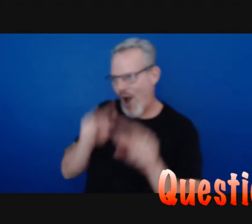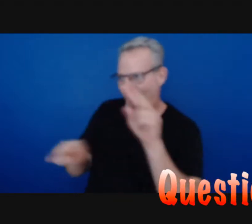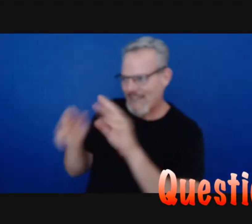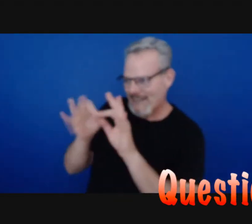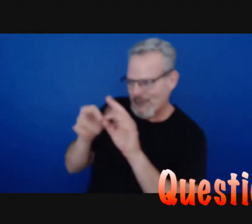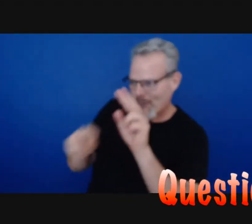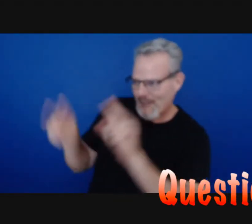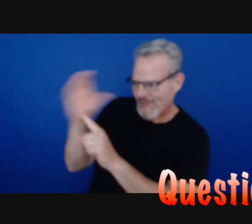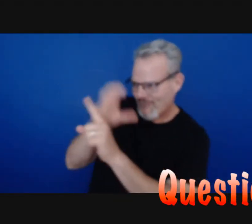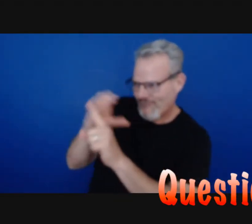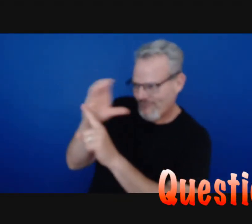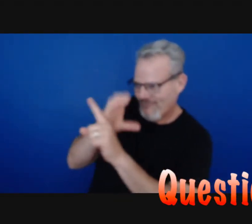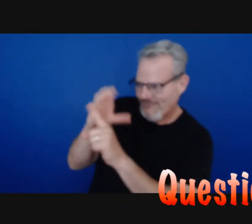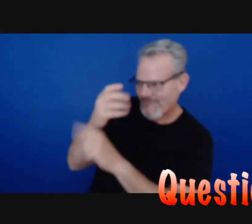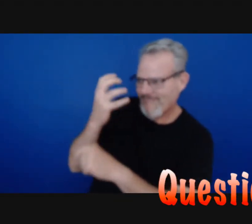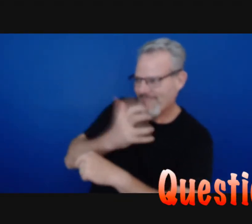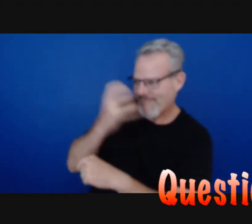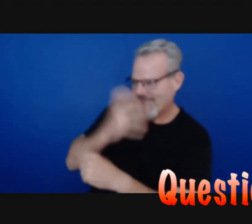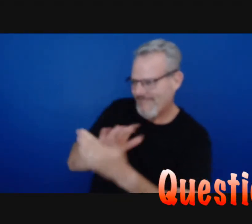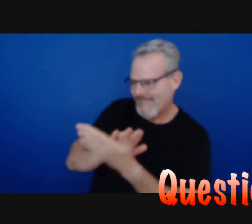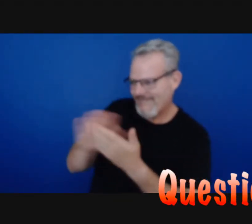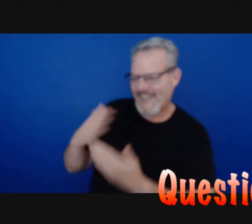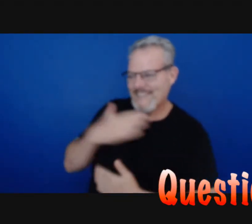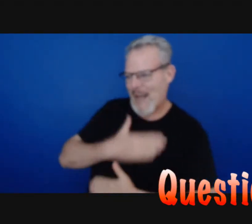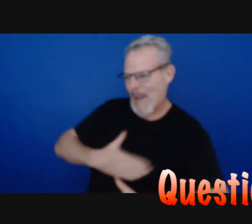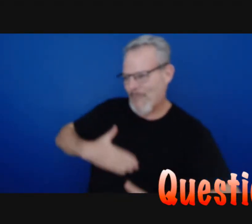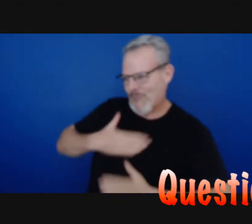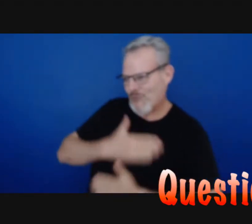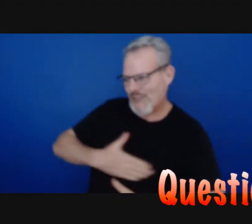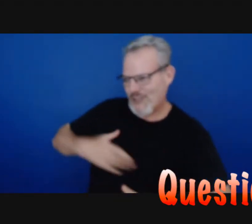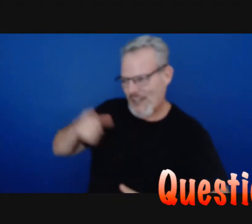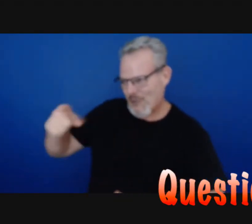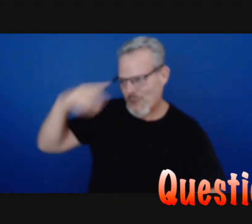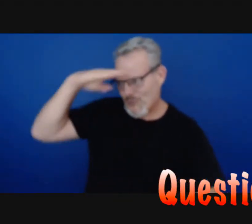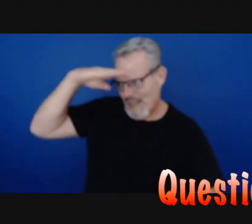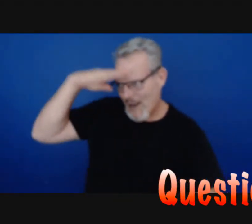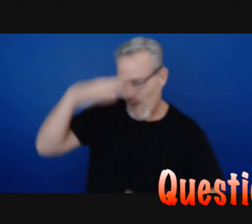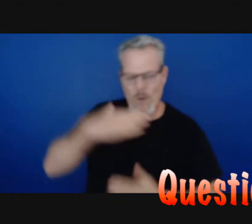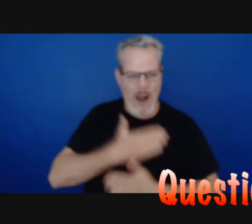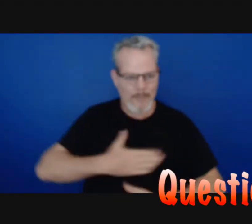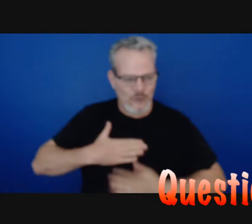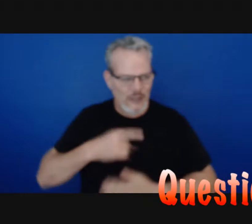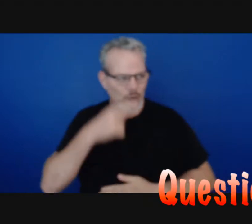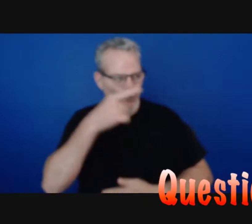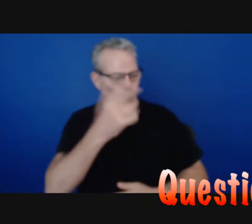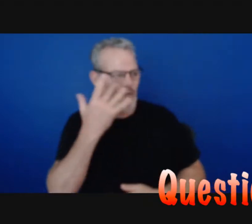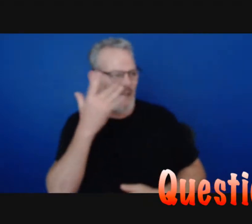tuning in today. I appreciate you, Dano. I appreciate Carrie. Thank you, team. All right, guys.